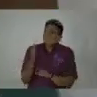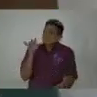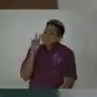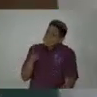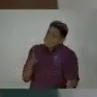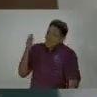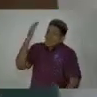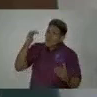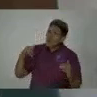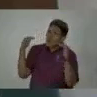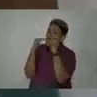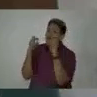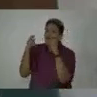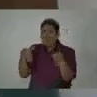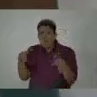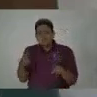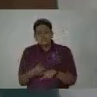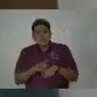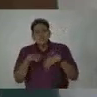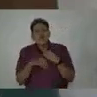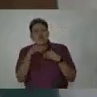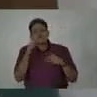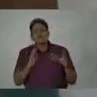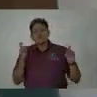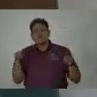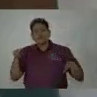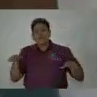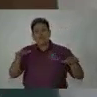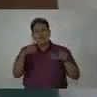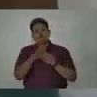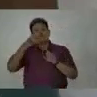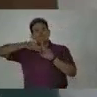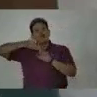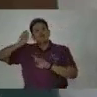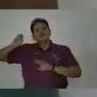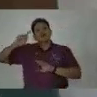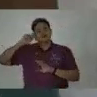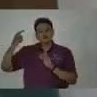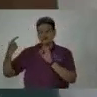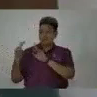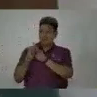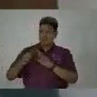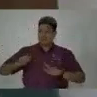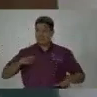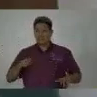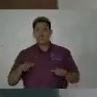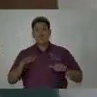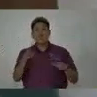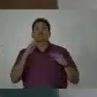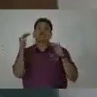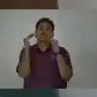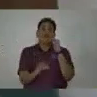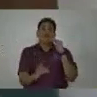unknown equity or person? Madam Speaker, did they act impartially towards me? Did they act